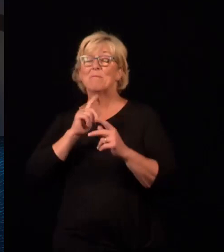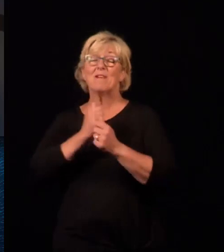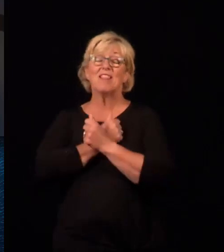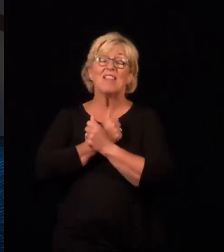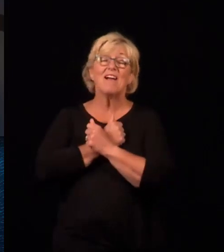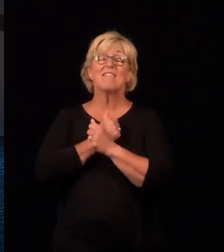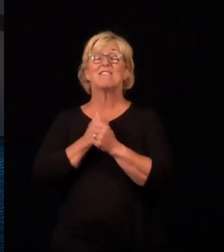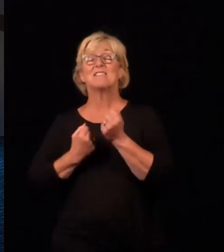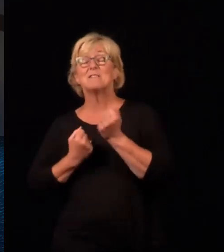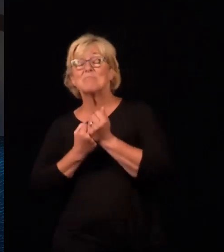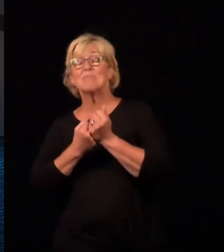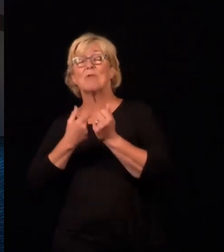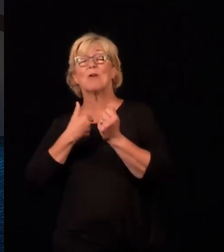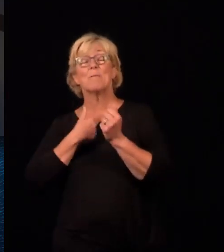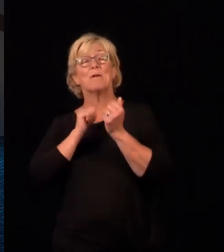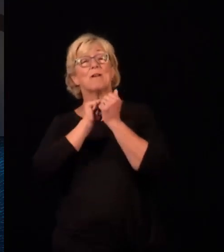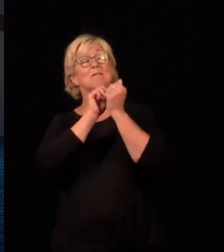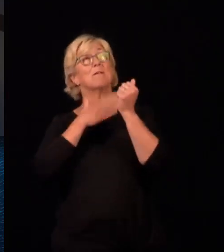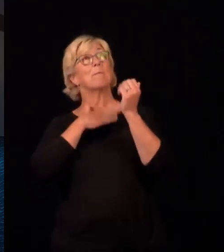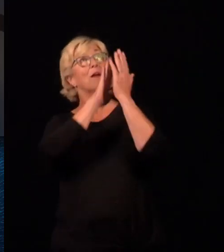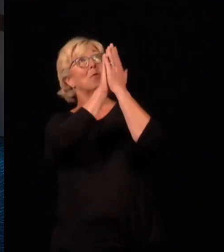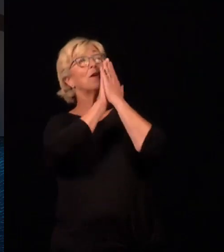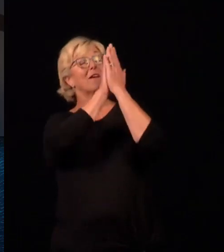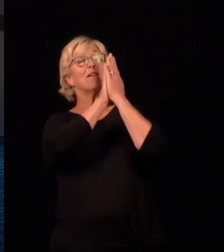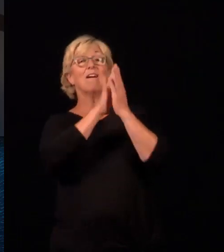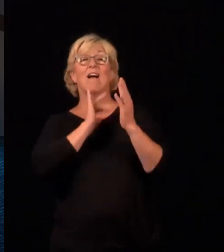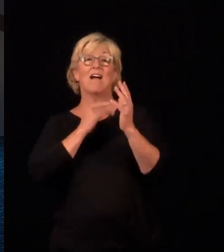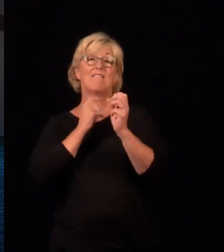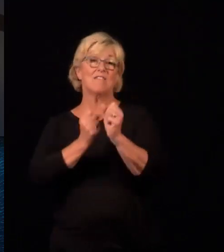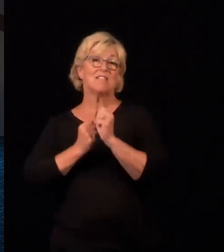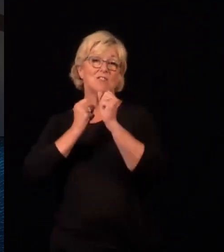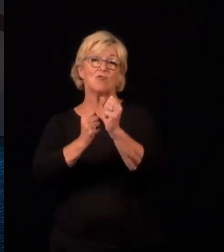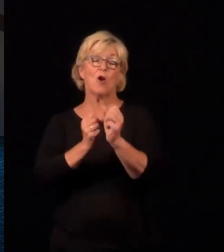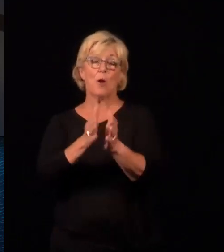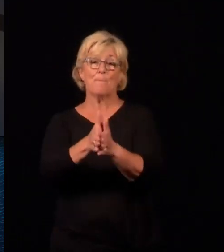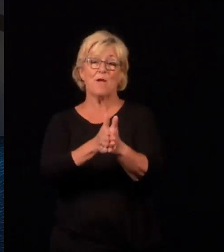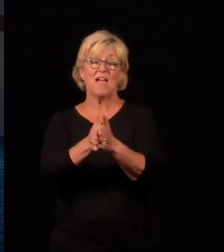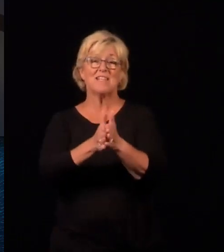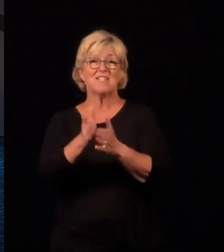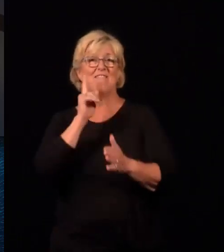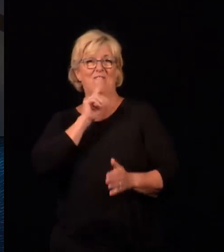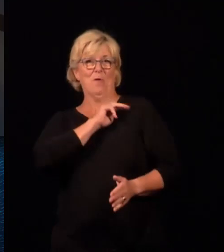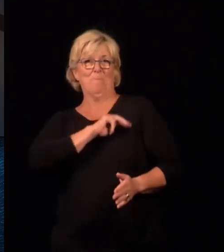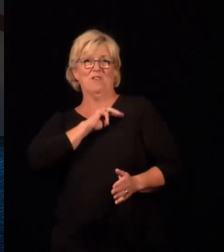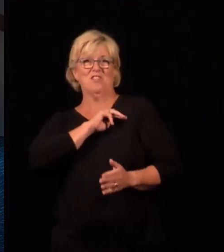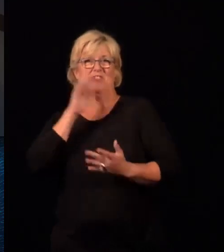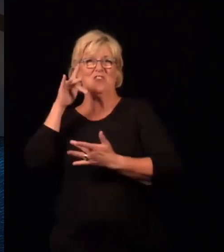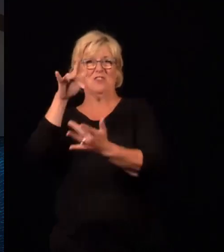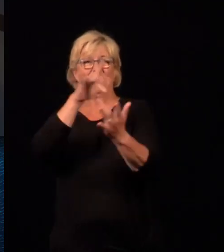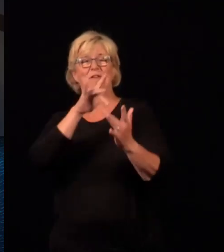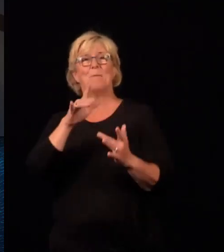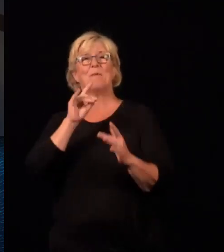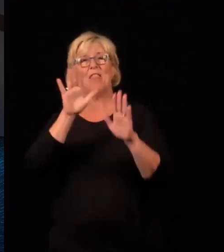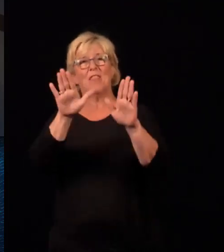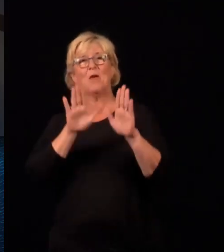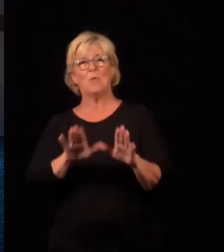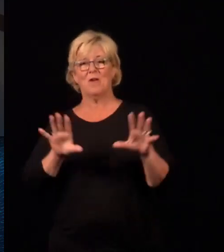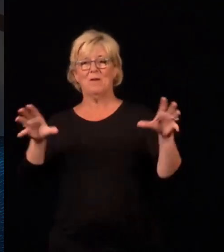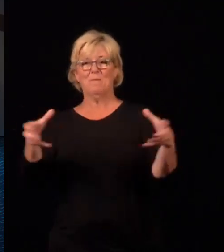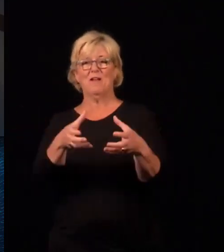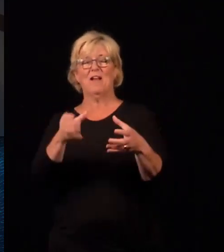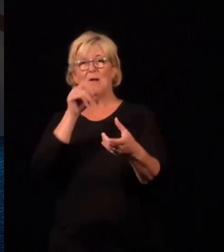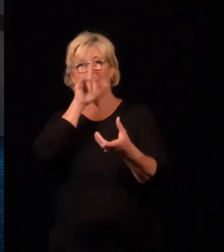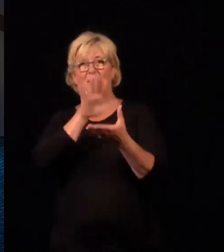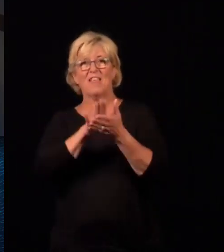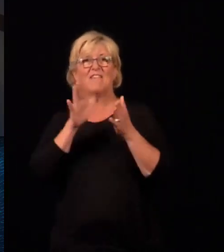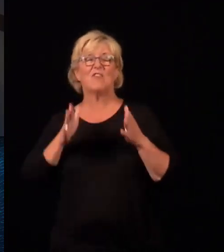me with the Lord. So yes, I have a strong passion for missions and for this wonderful body of